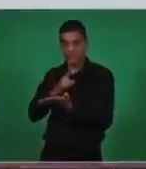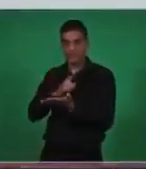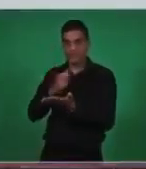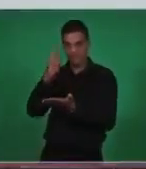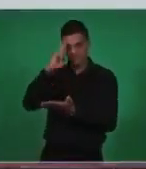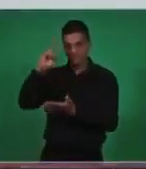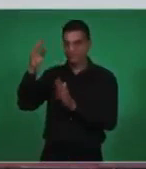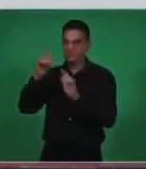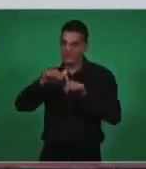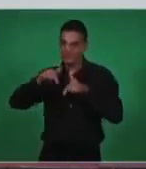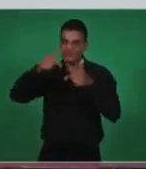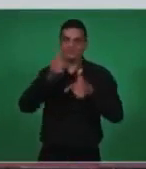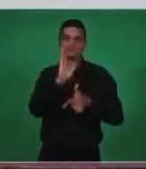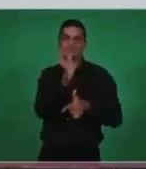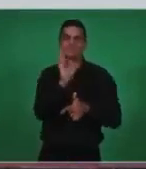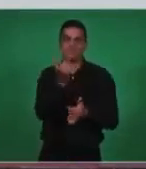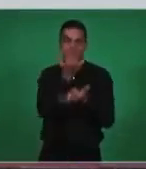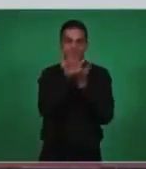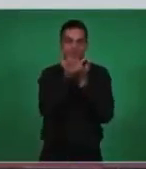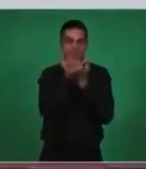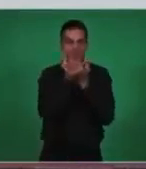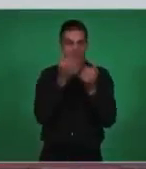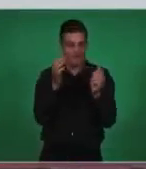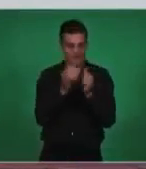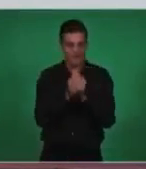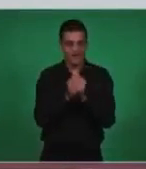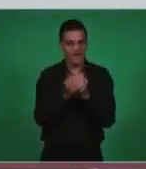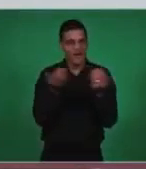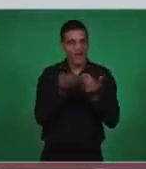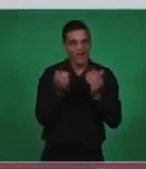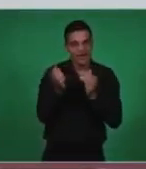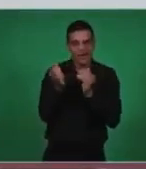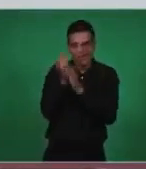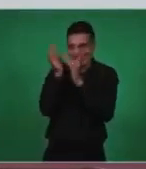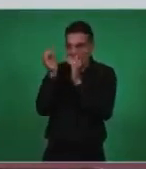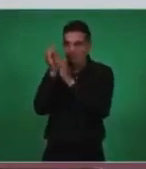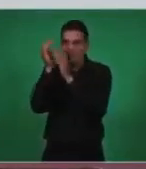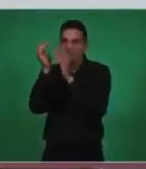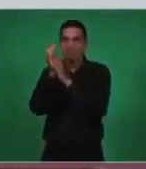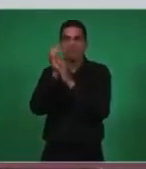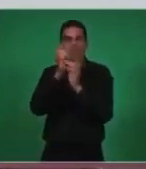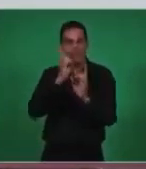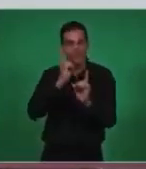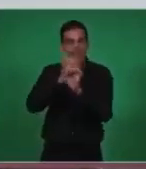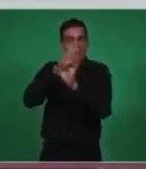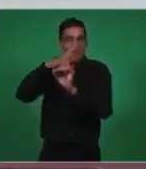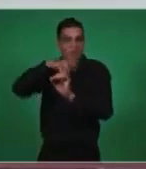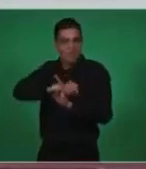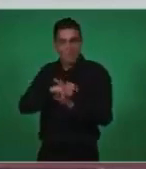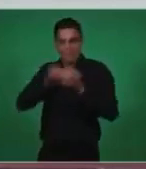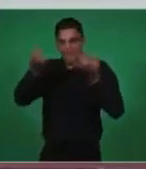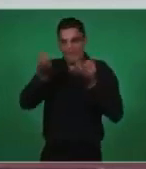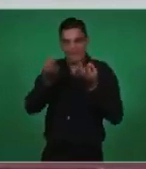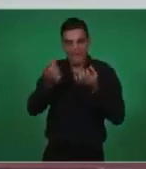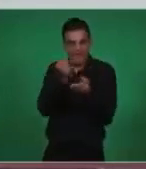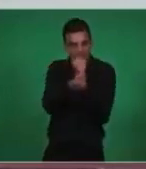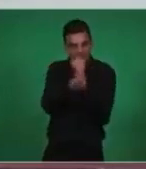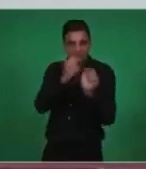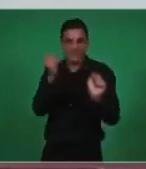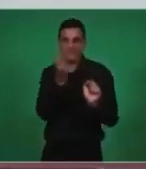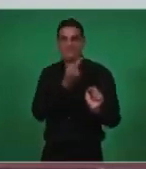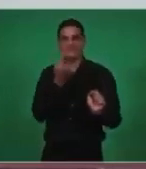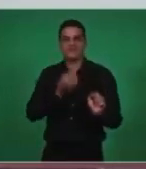God. So we're going to sing a song. I found a great love, this love that healed any